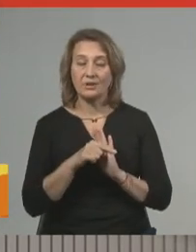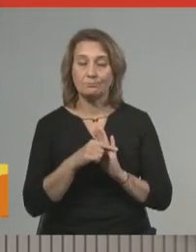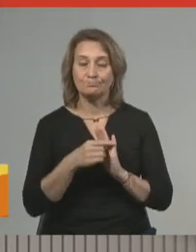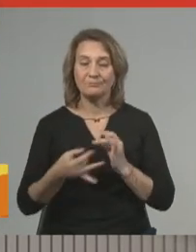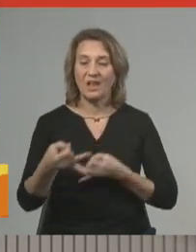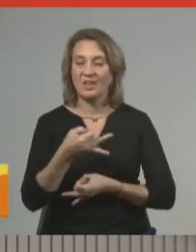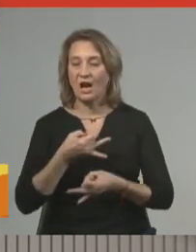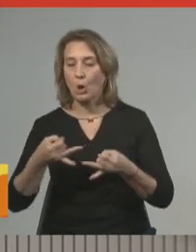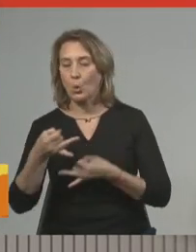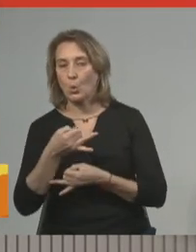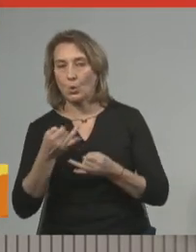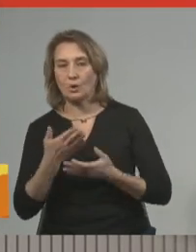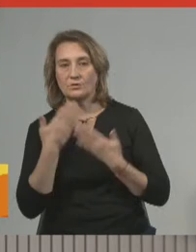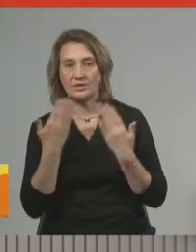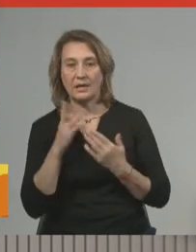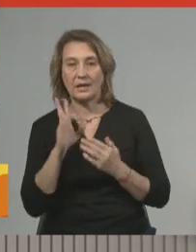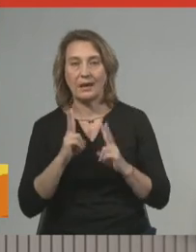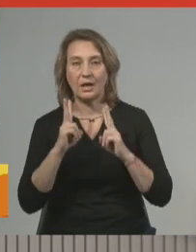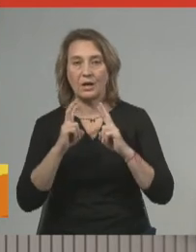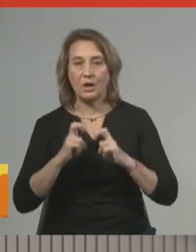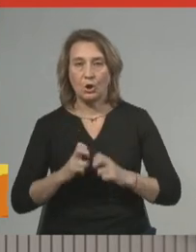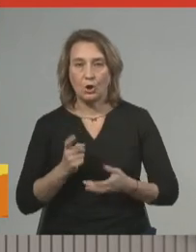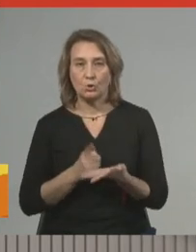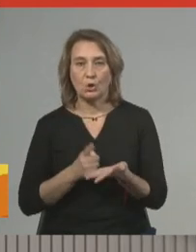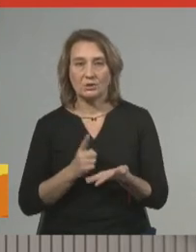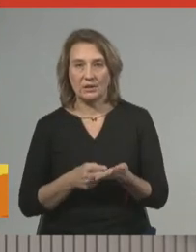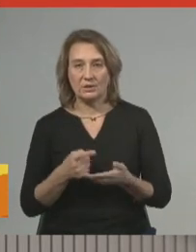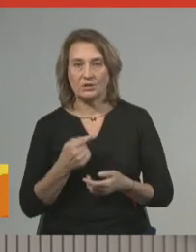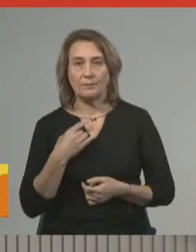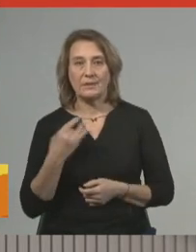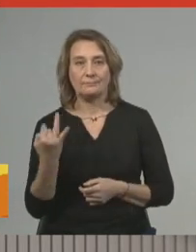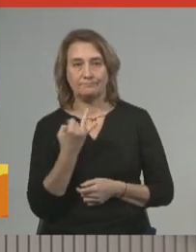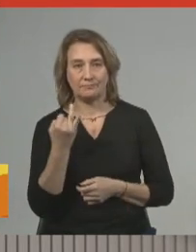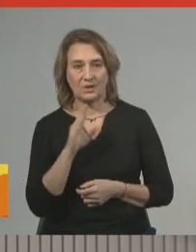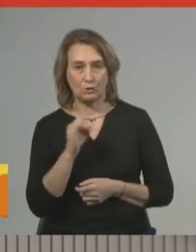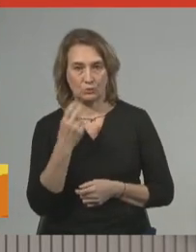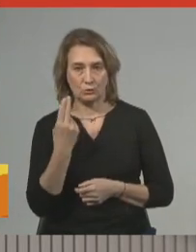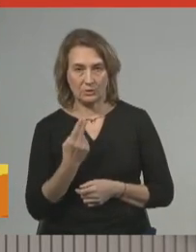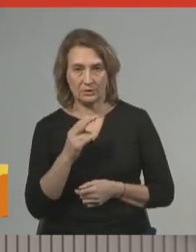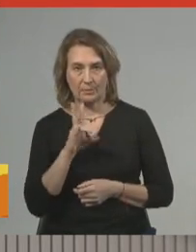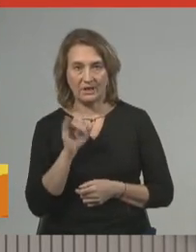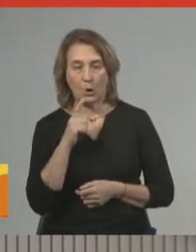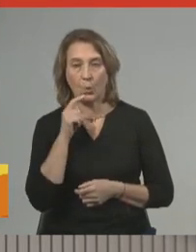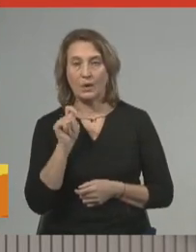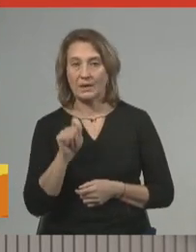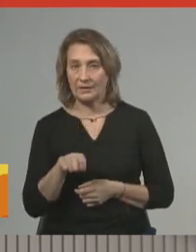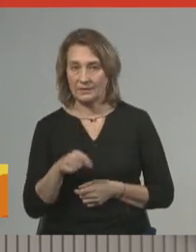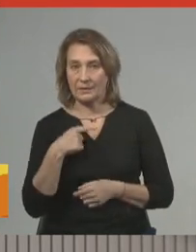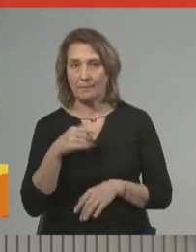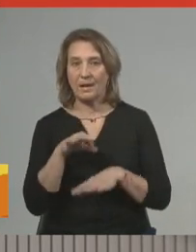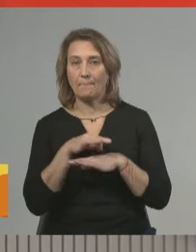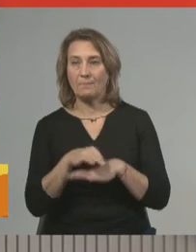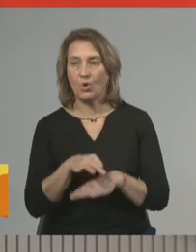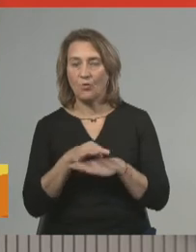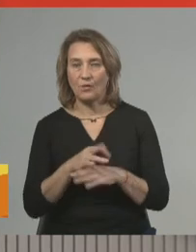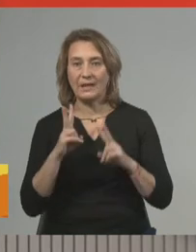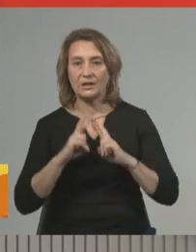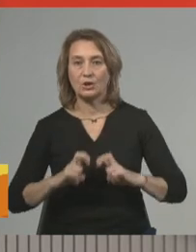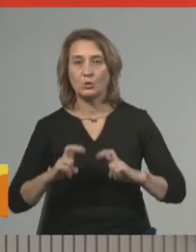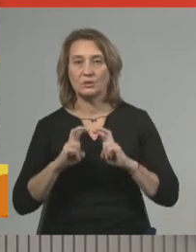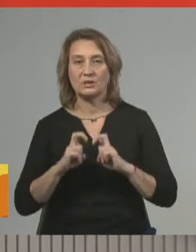method of dialogue with our readers but as a method of research together with the institute of uh sociological